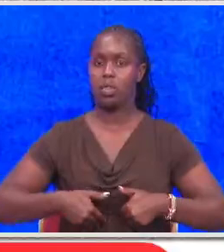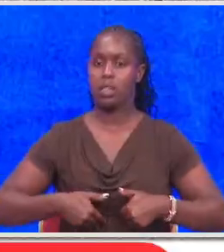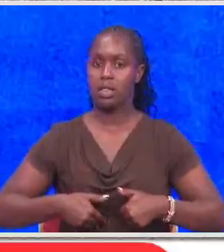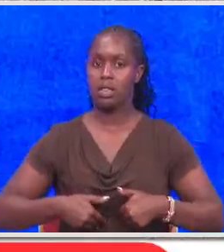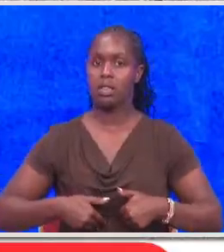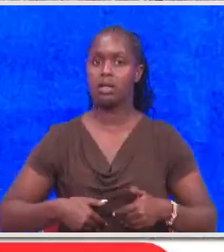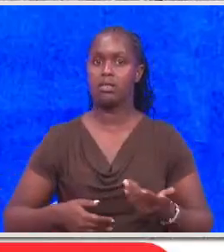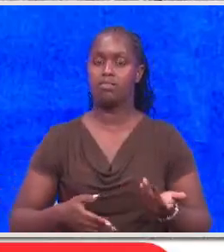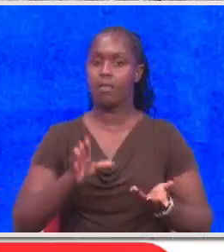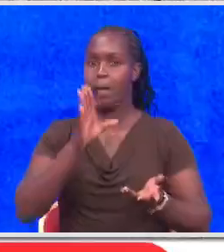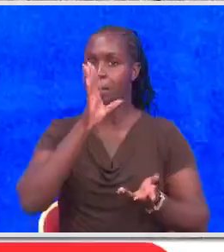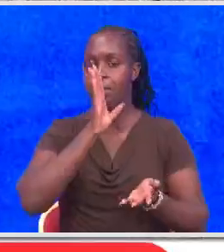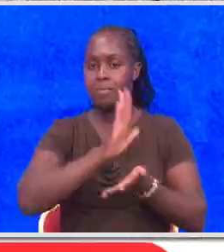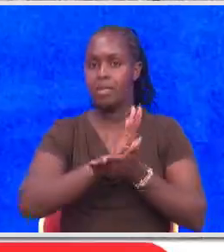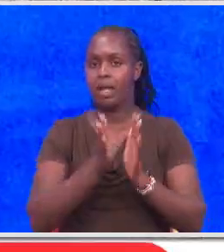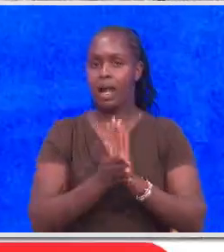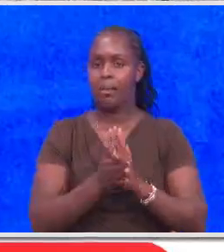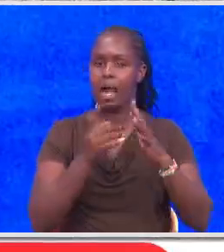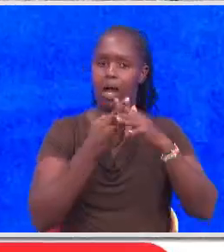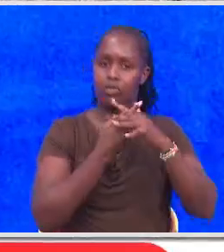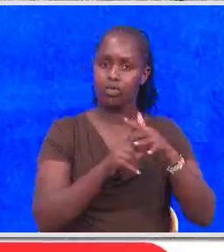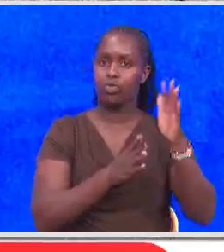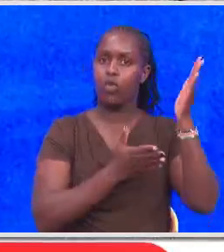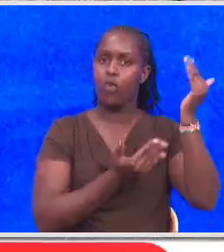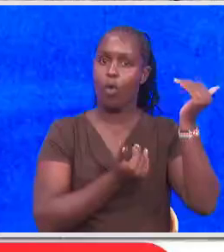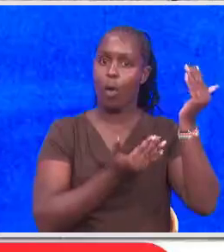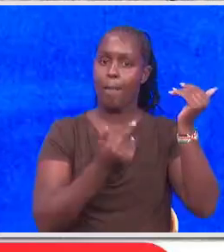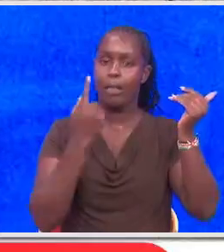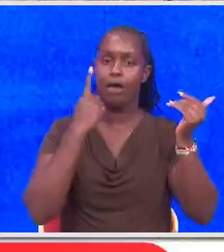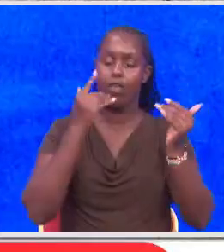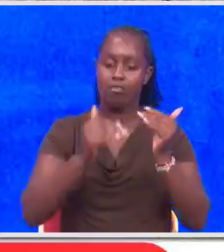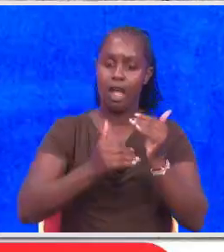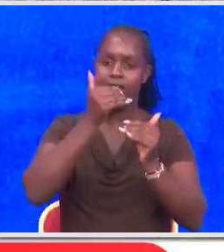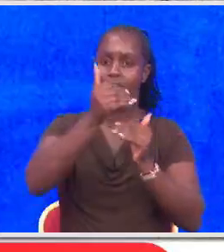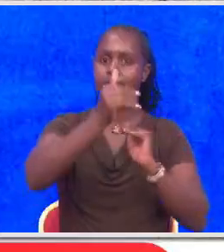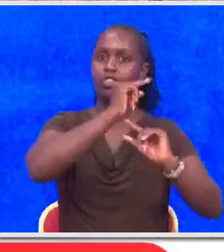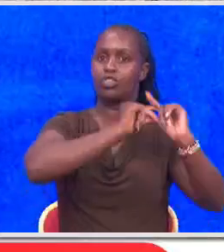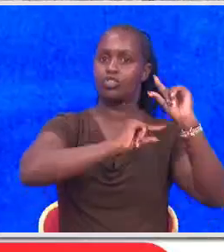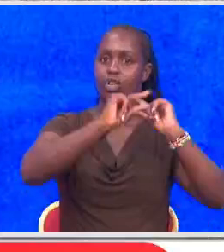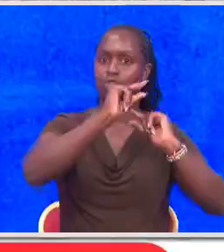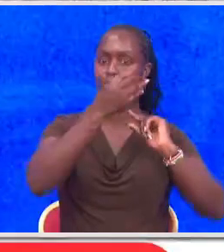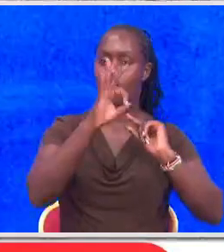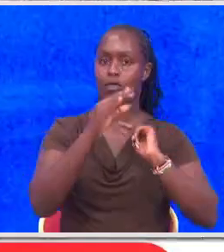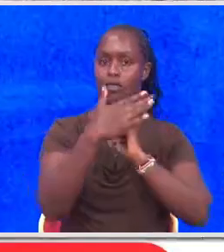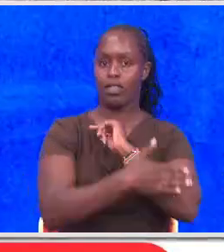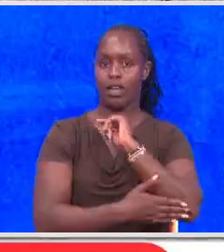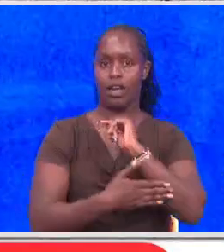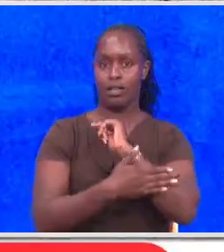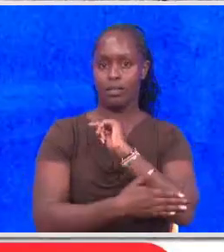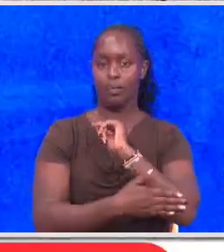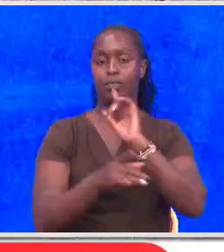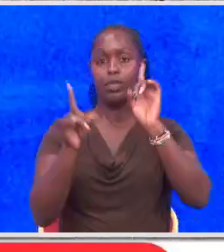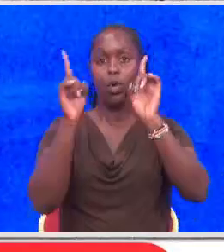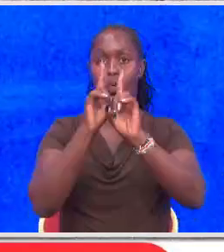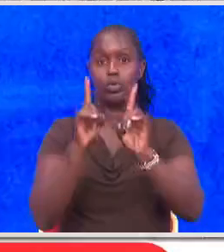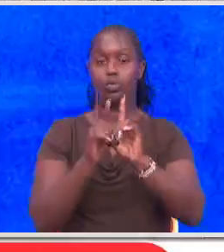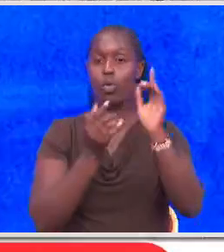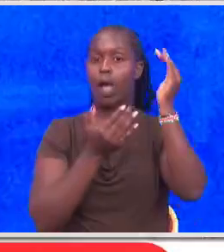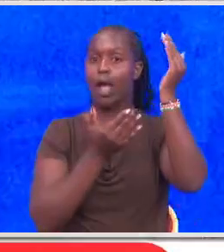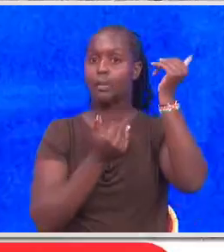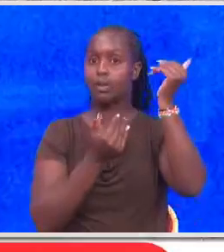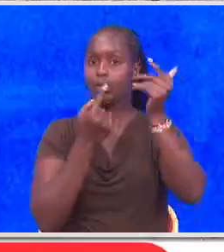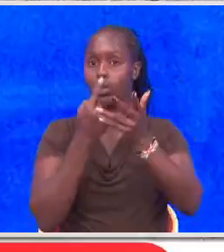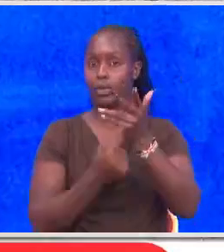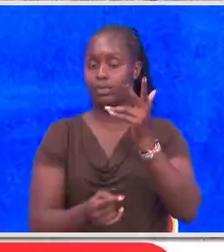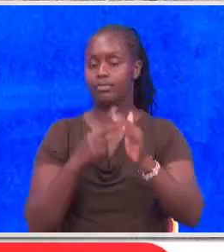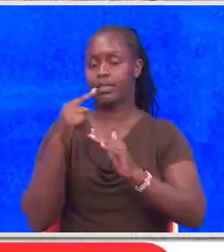the real source of hope for the next generation in this country. We expect that the celebrations are going